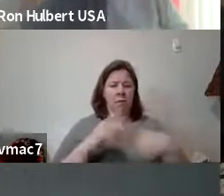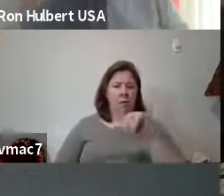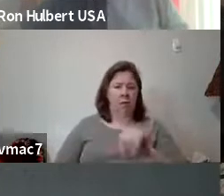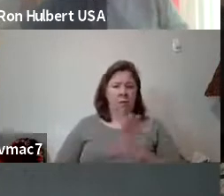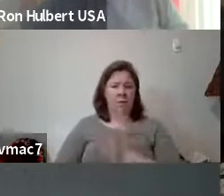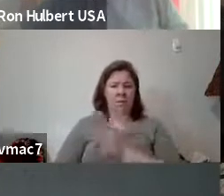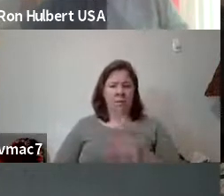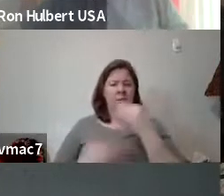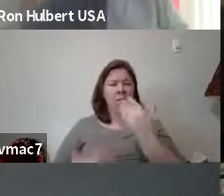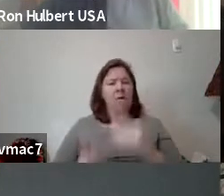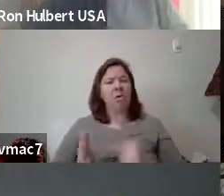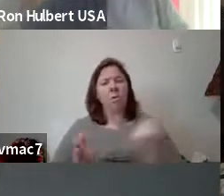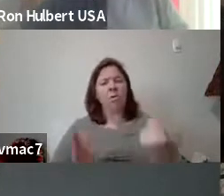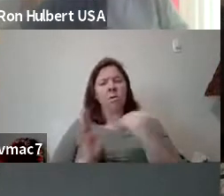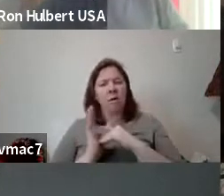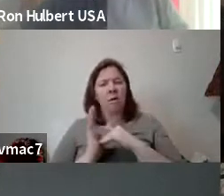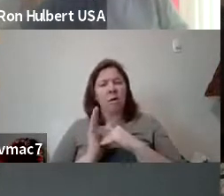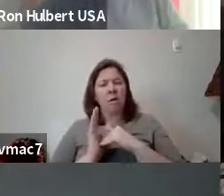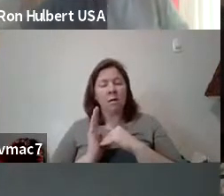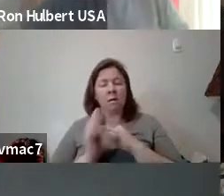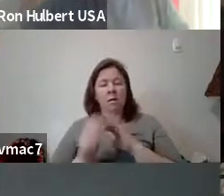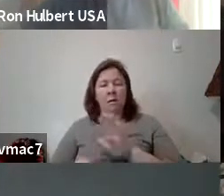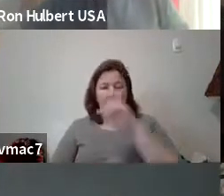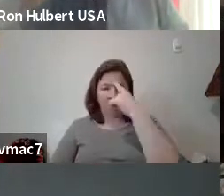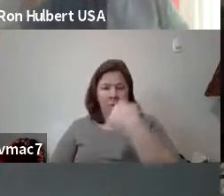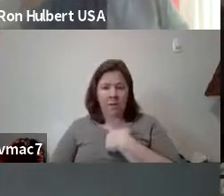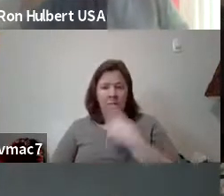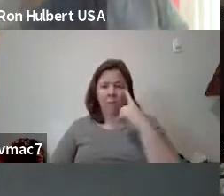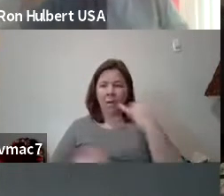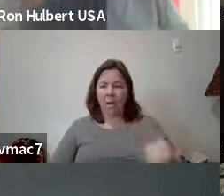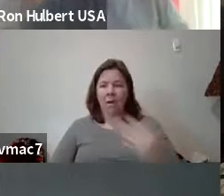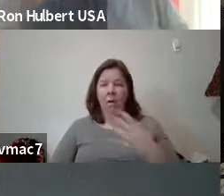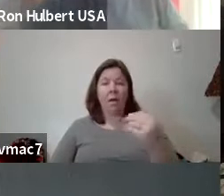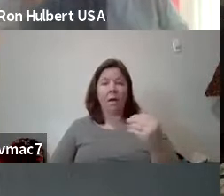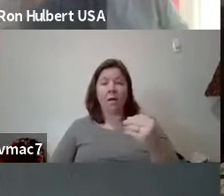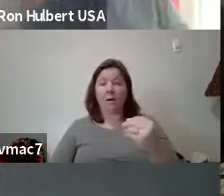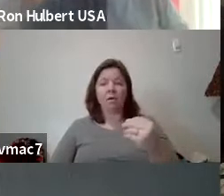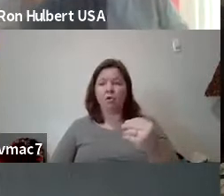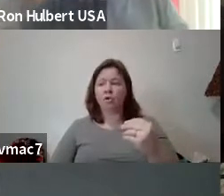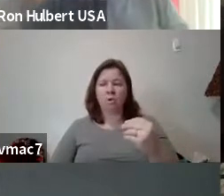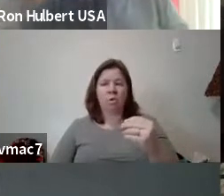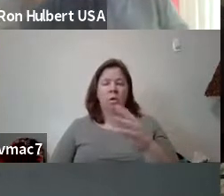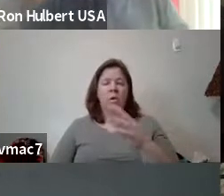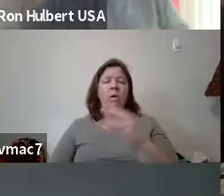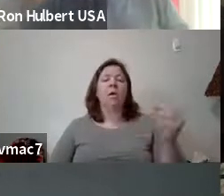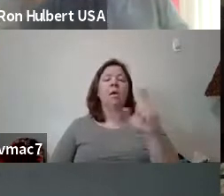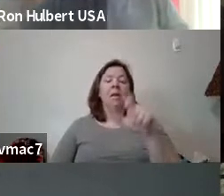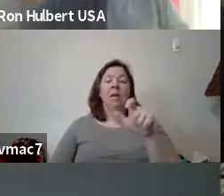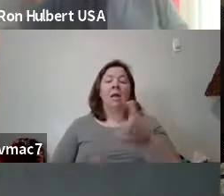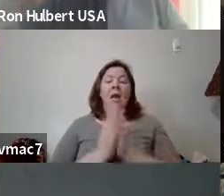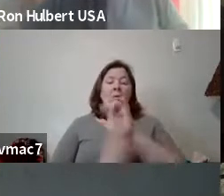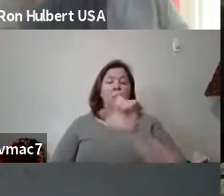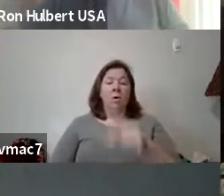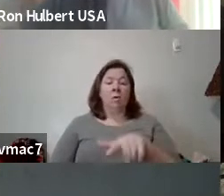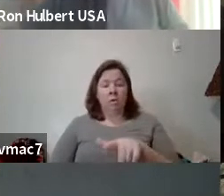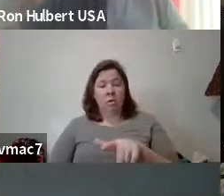once again. Over and out from me for now. And please, anyone that wants to ask a question, there is